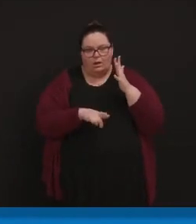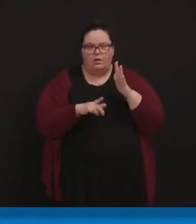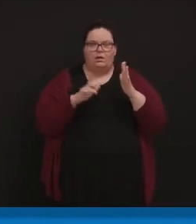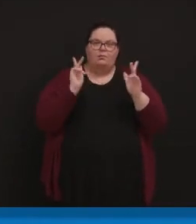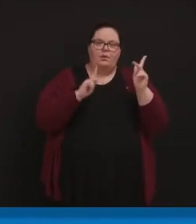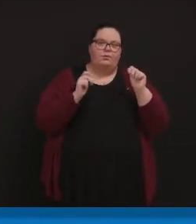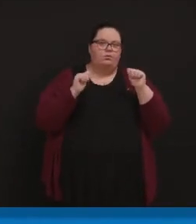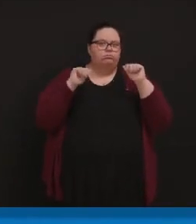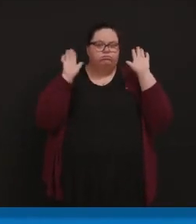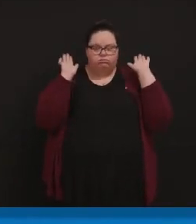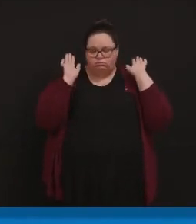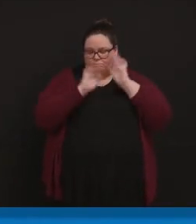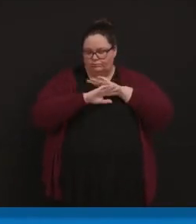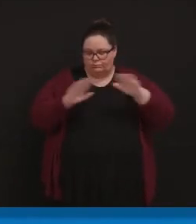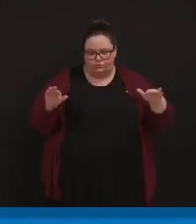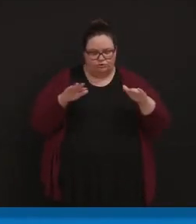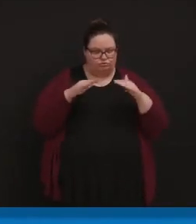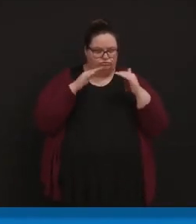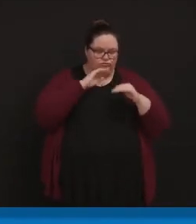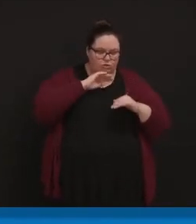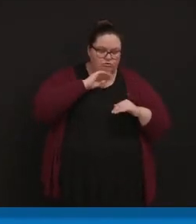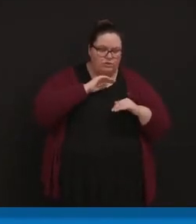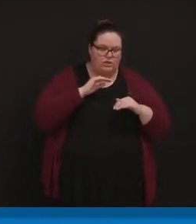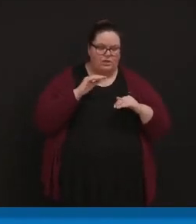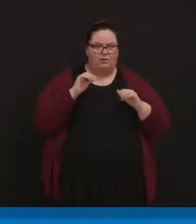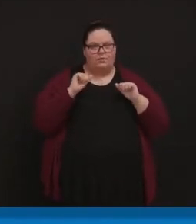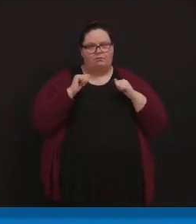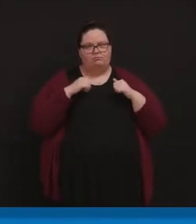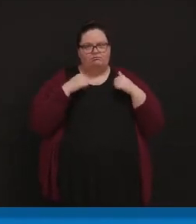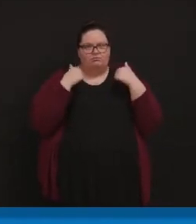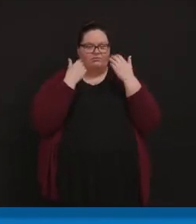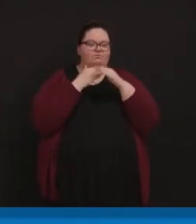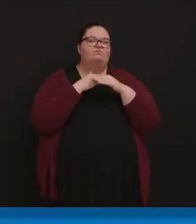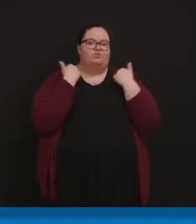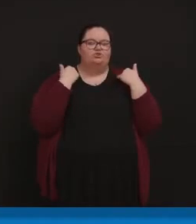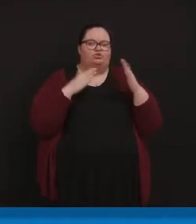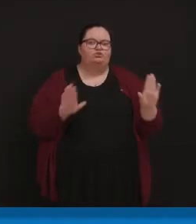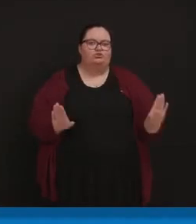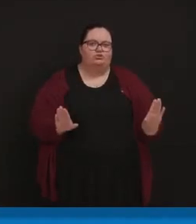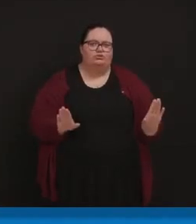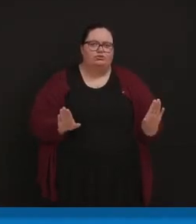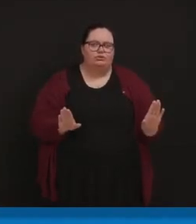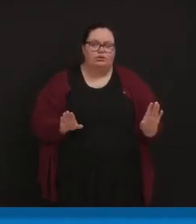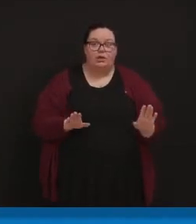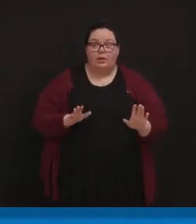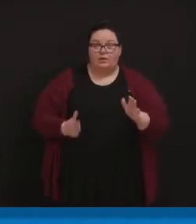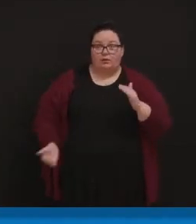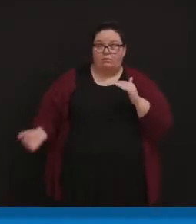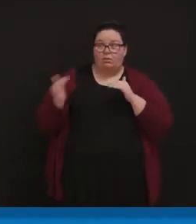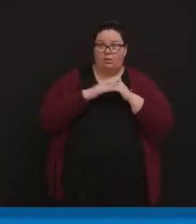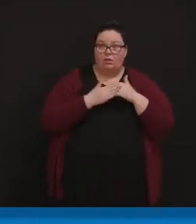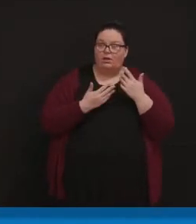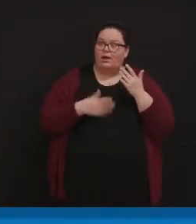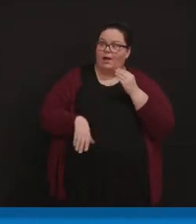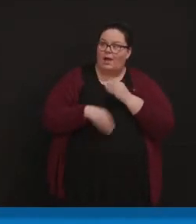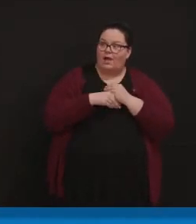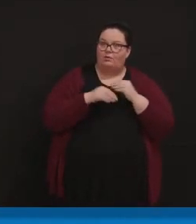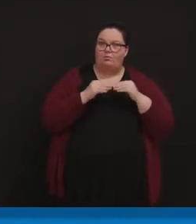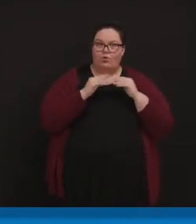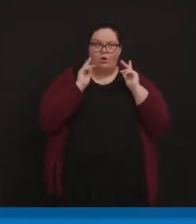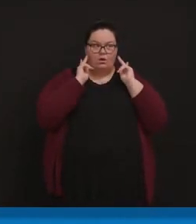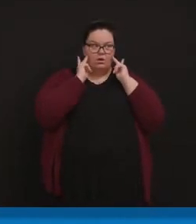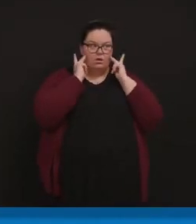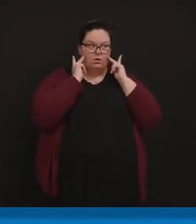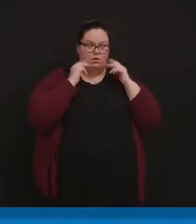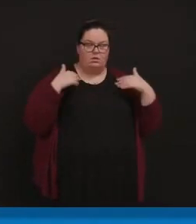are tired and frustrated and a little bit fed up. And you layer in on top of that the justifiable fear that comes